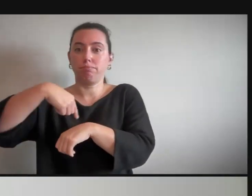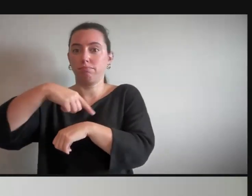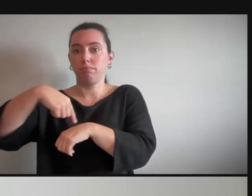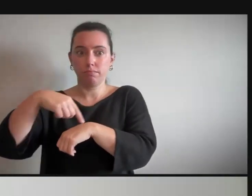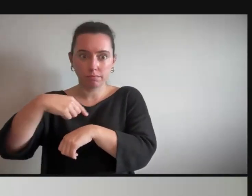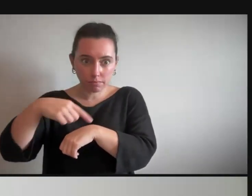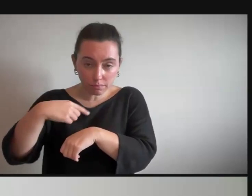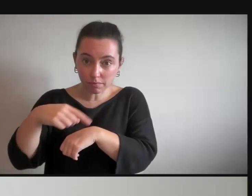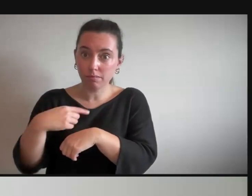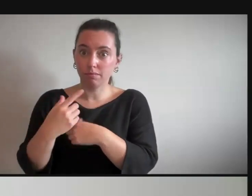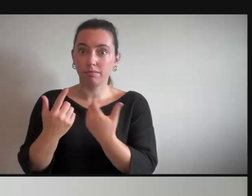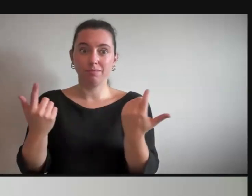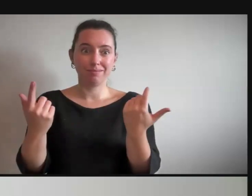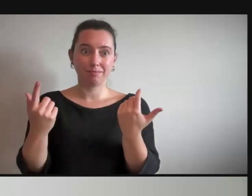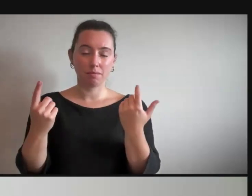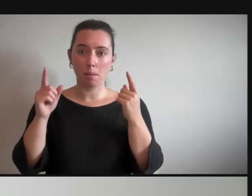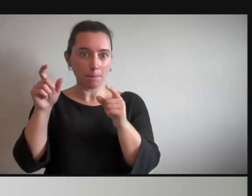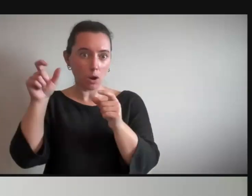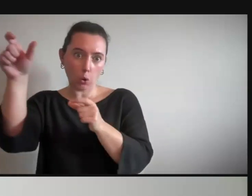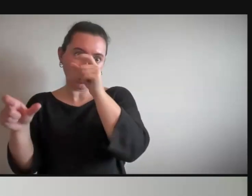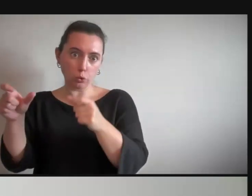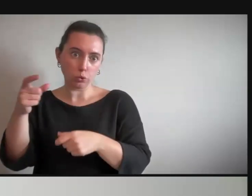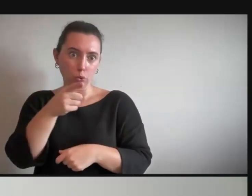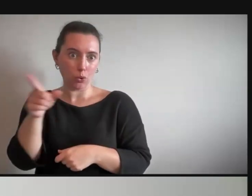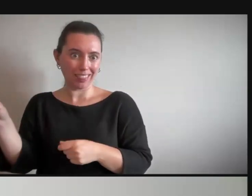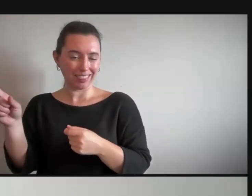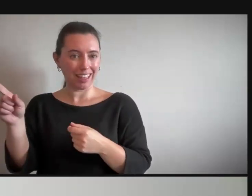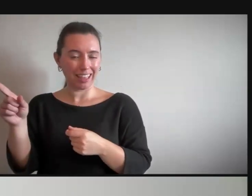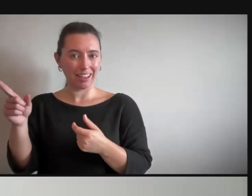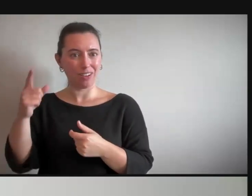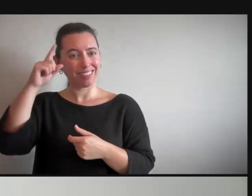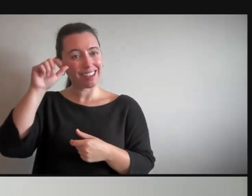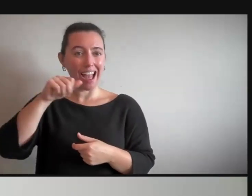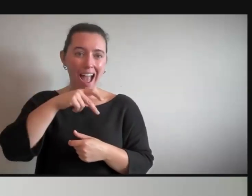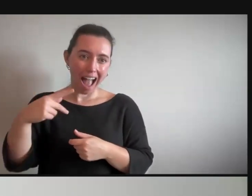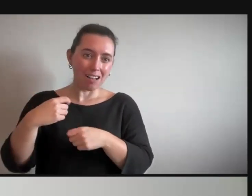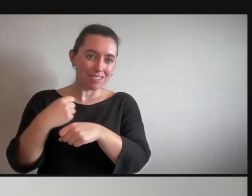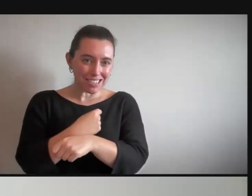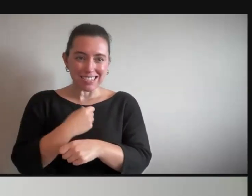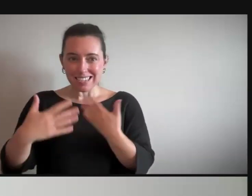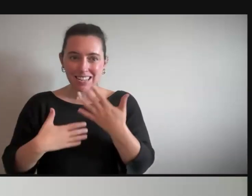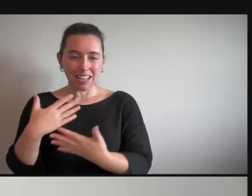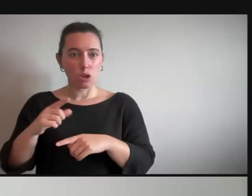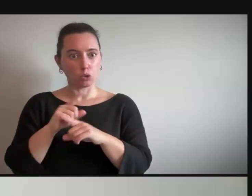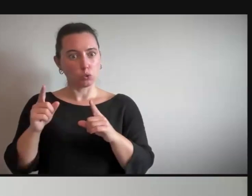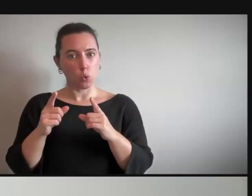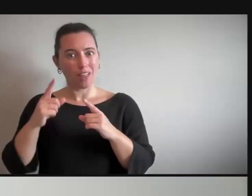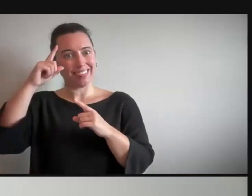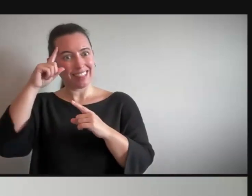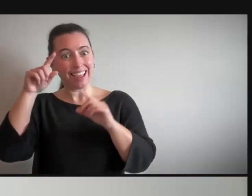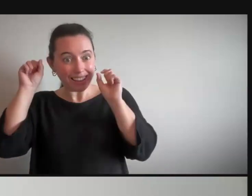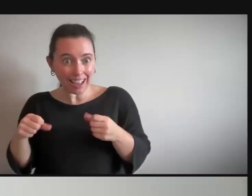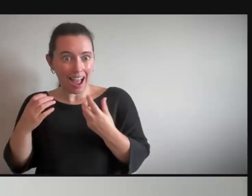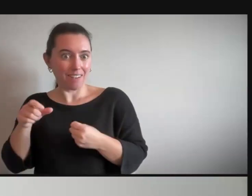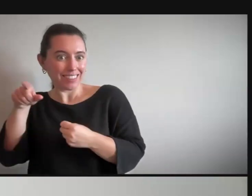be, users don't expect in an app to have this experience as well. So it's like complicated,